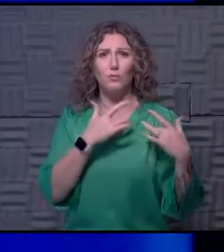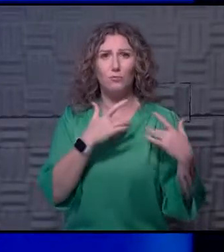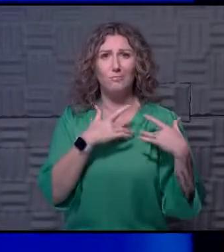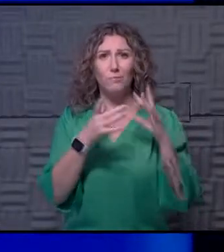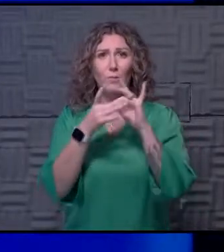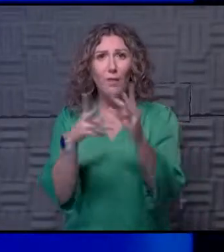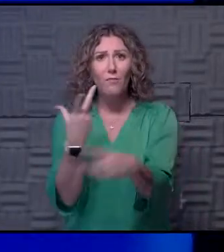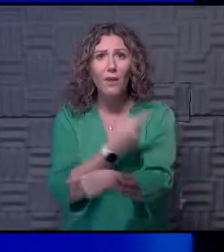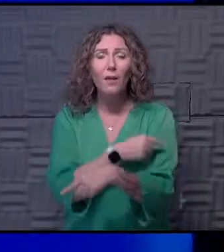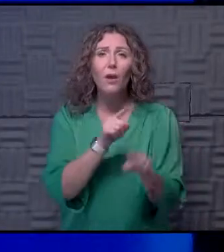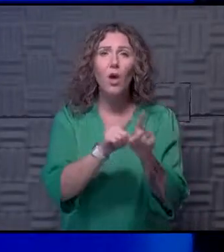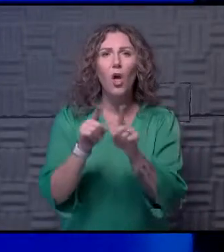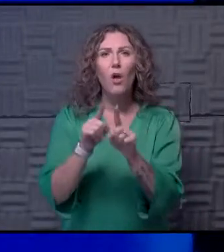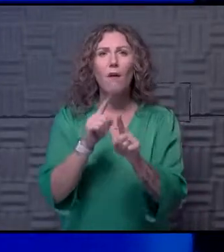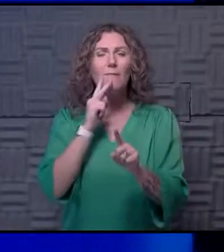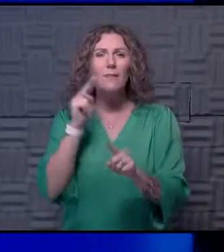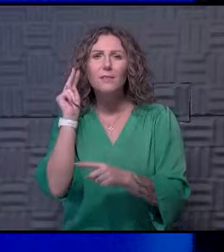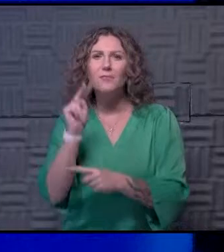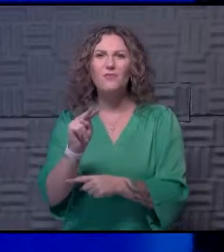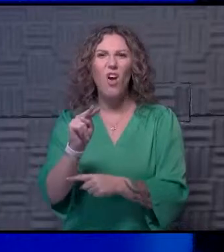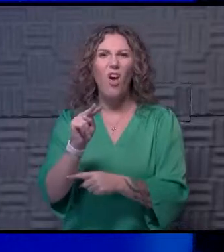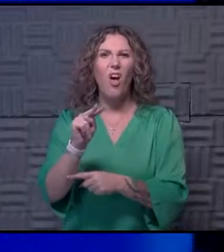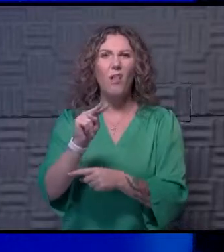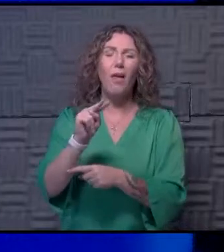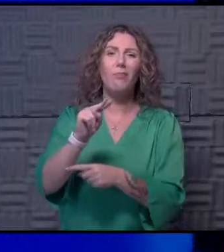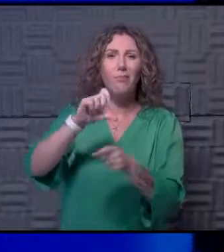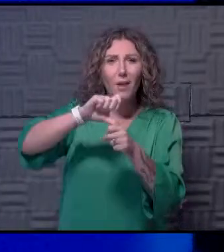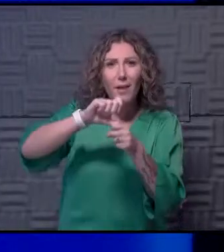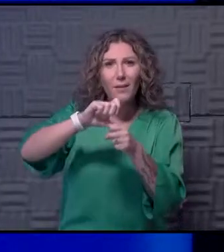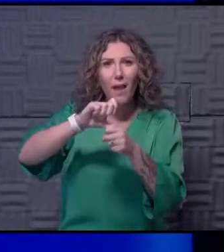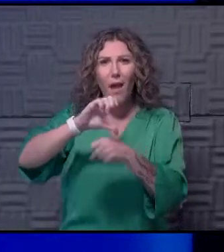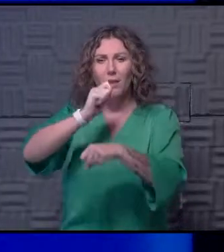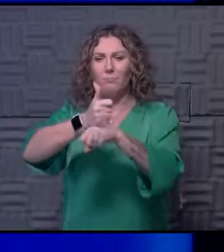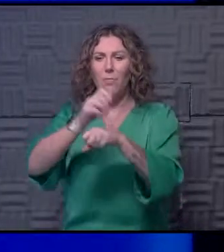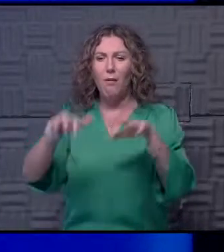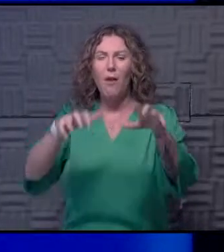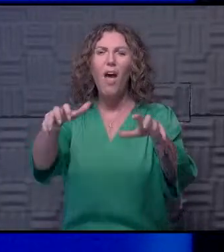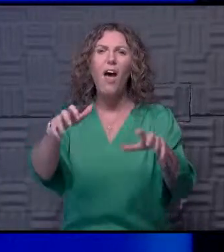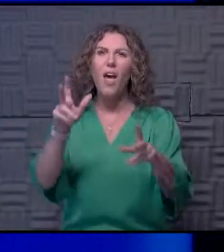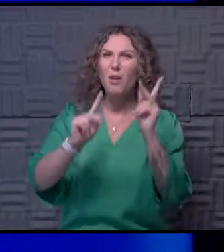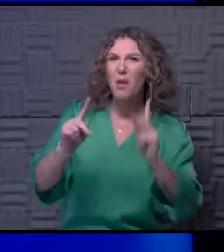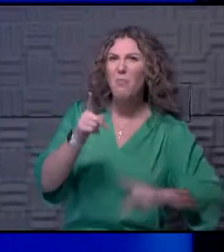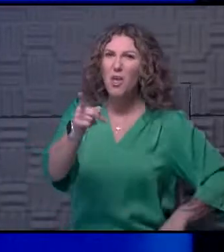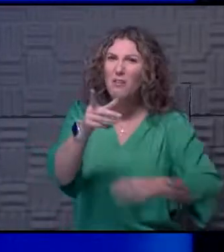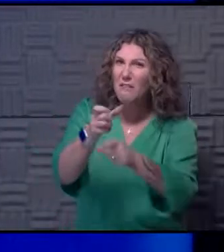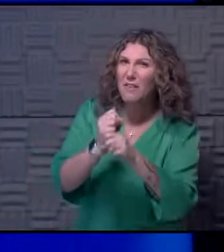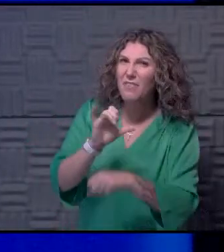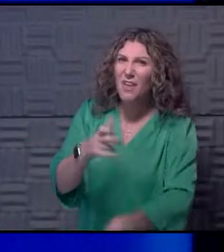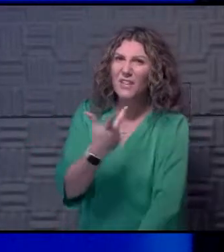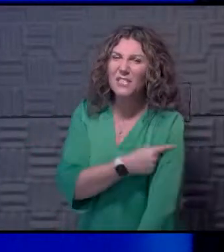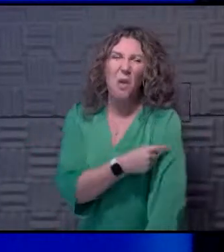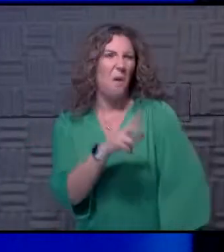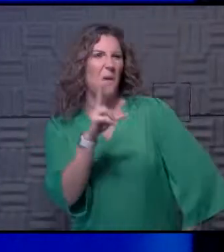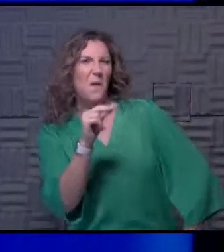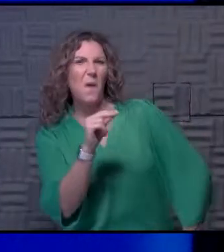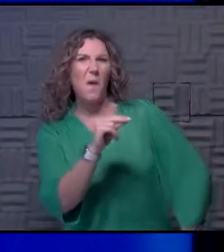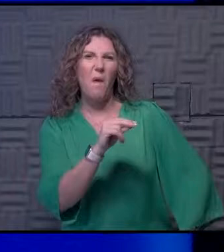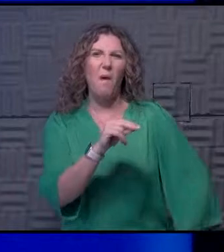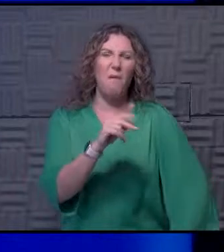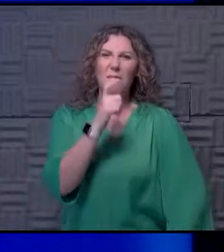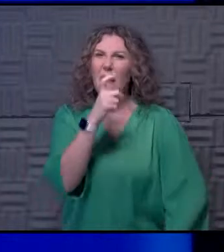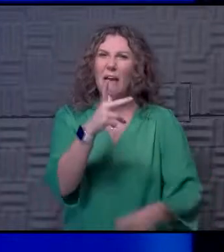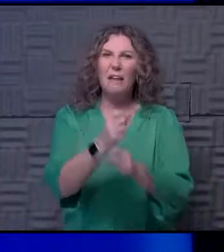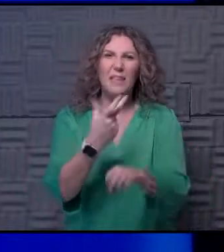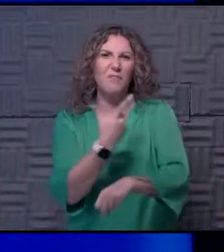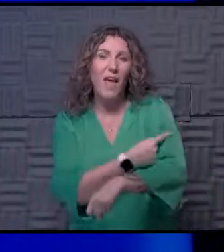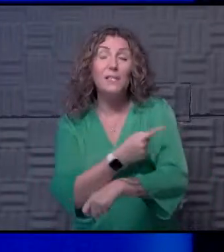saw that in the stations we stopped at to get gas coming back. You hear people talking about, you're gonna get that vaccine. I'm not gonna get that vaccine. You're like, no, go get